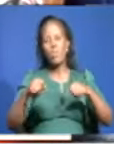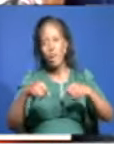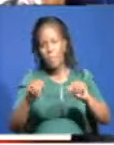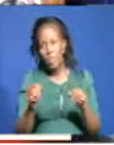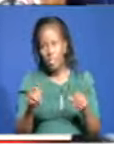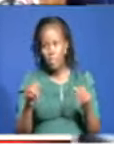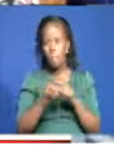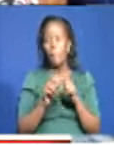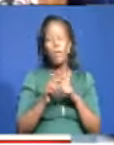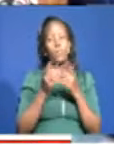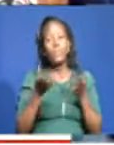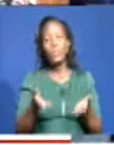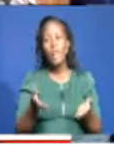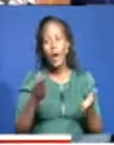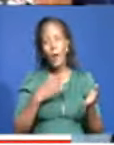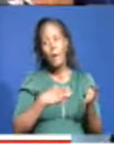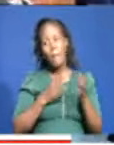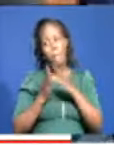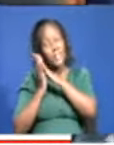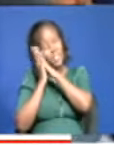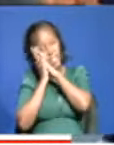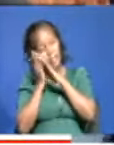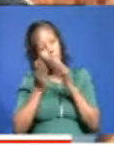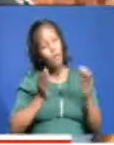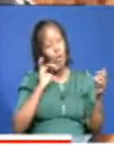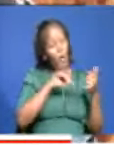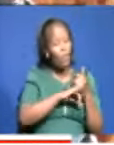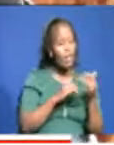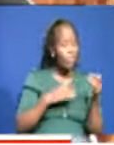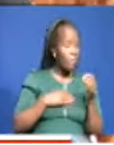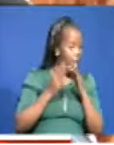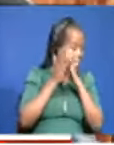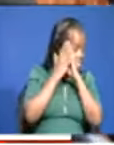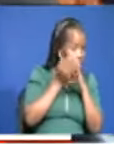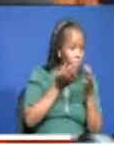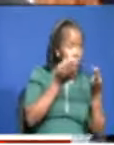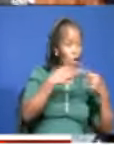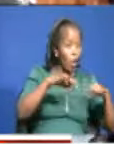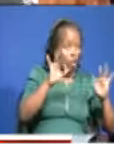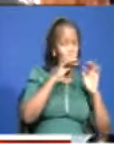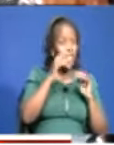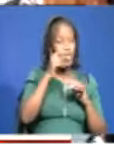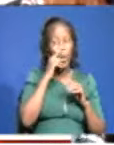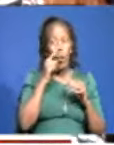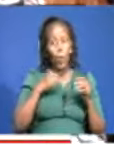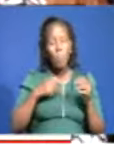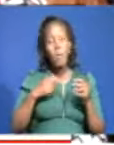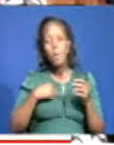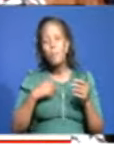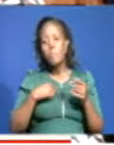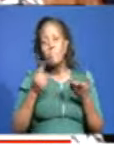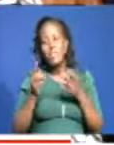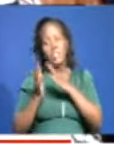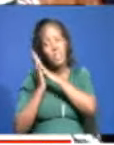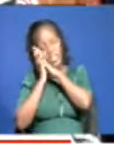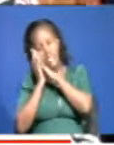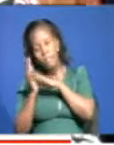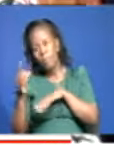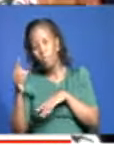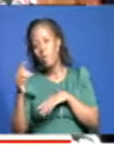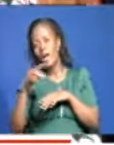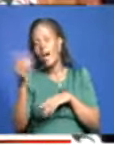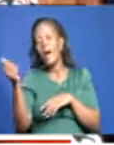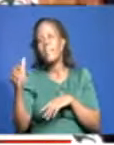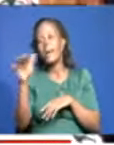kulala imebindi yeye analala residence official. Mimi naenda kulala nyumbani